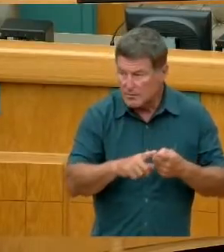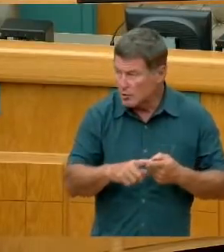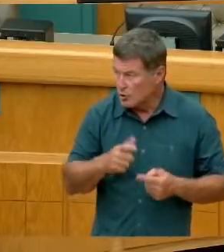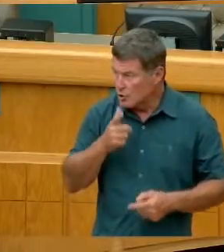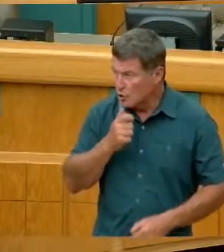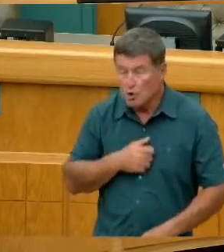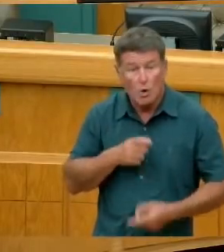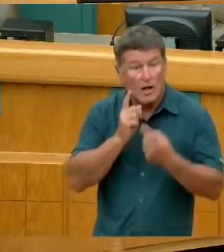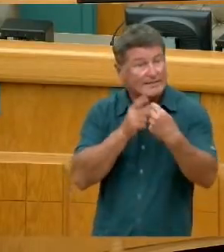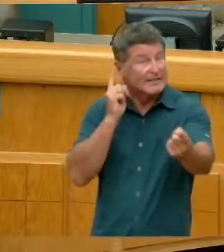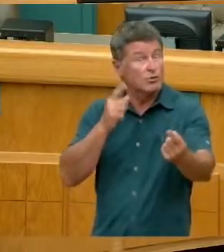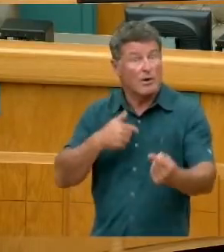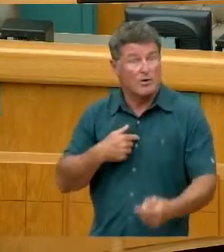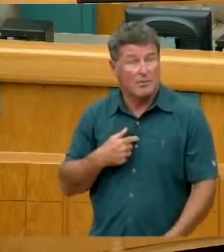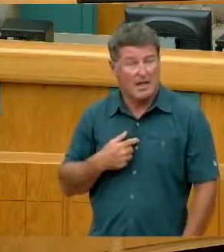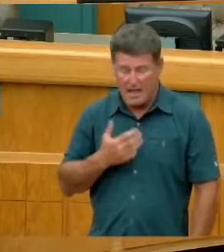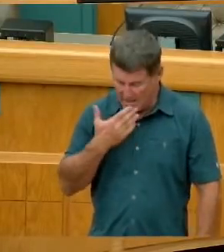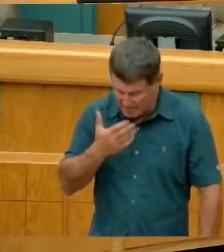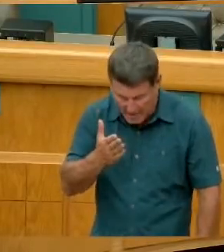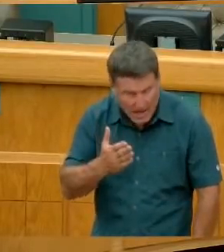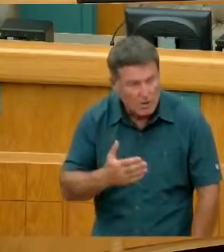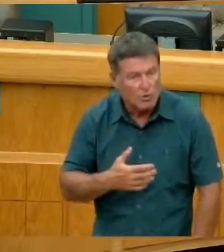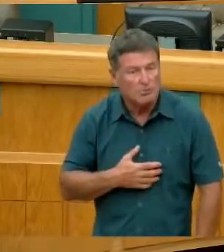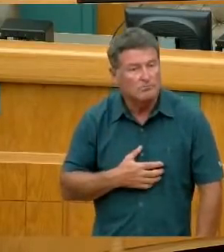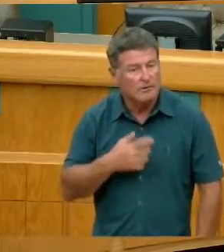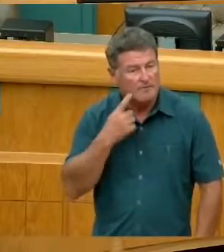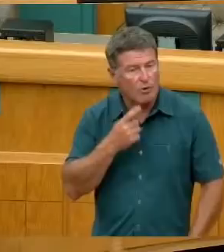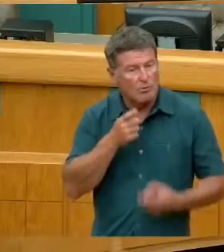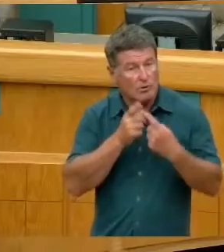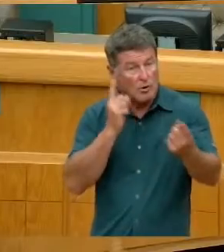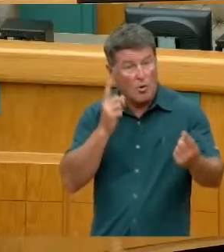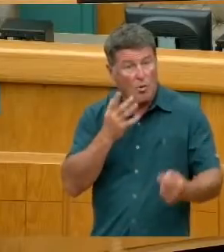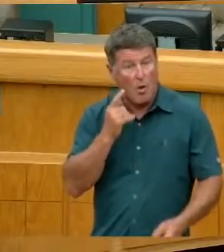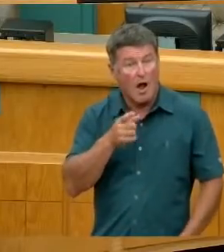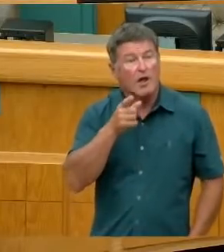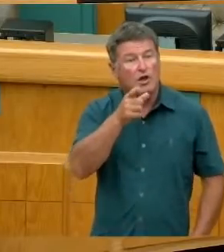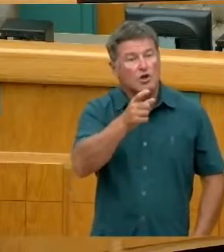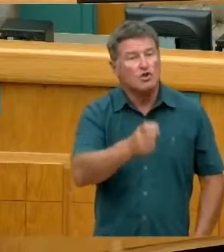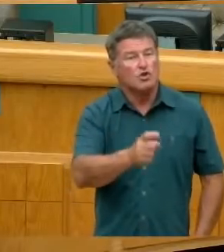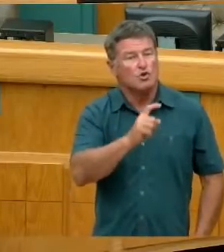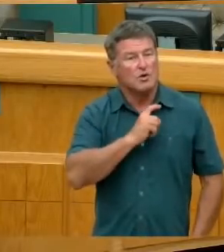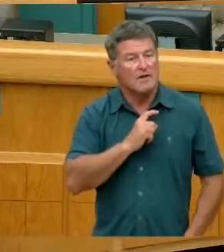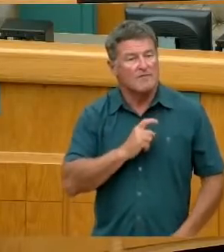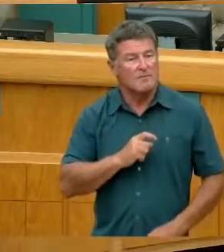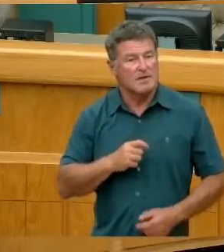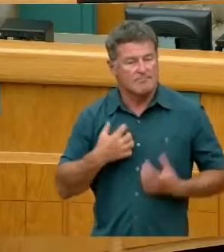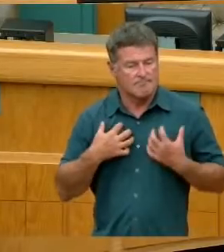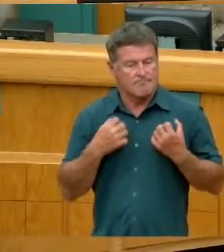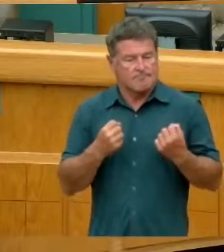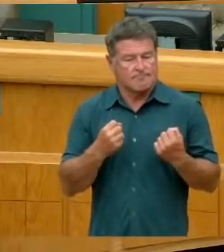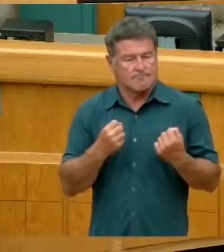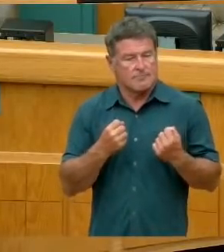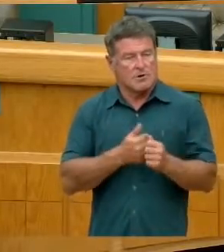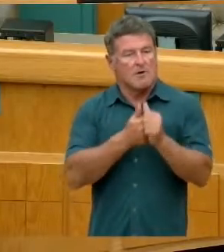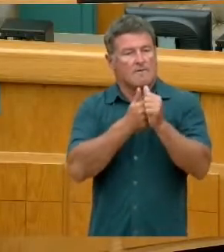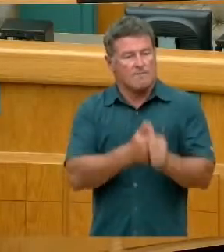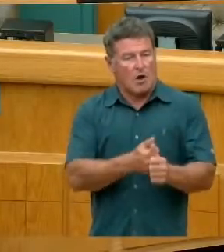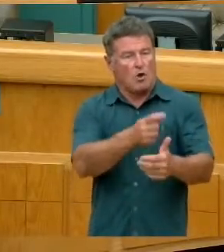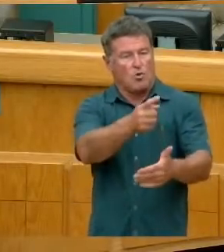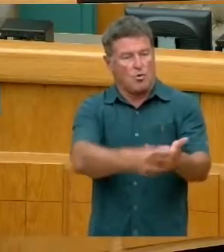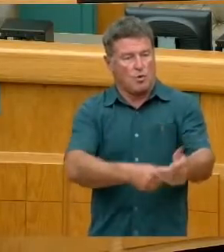want to thank all of you who completely disagree with me. You know why? Because you give me the courage to do what's